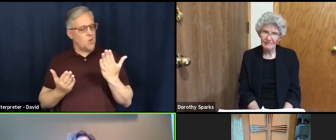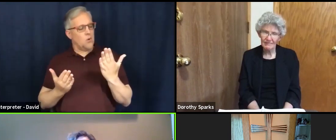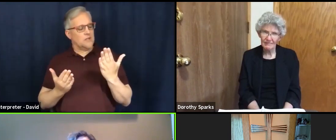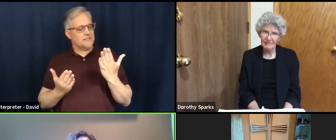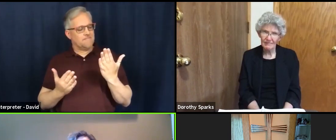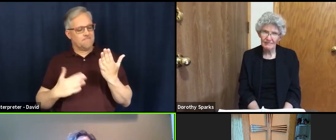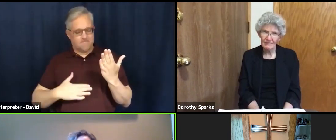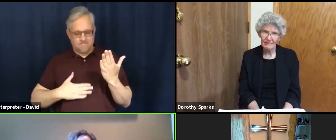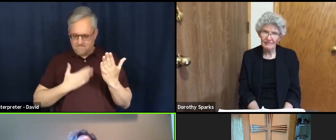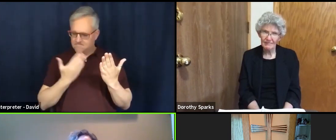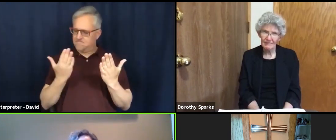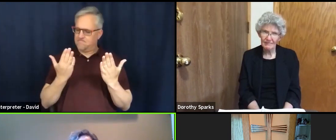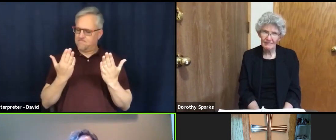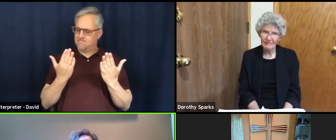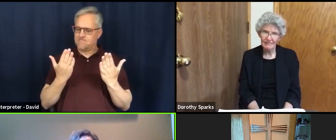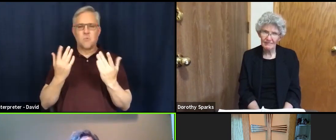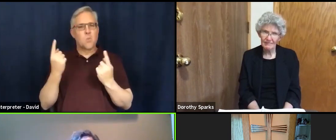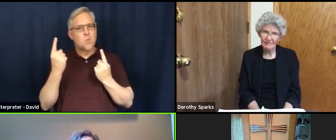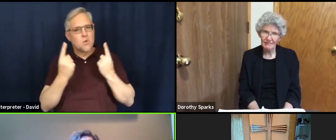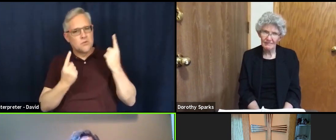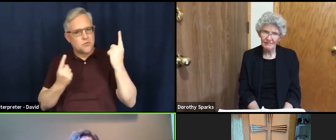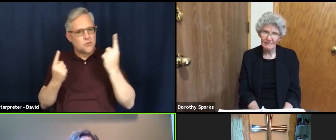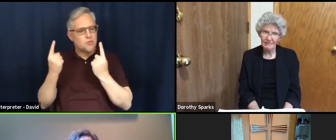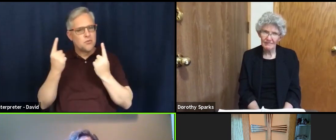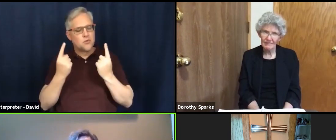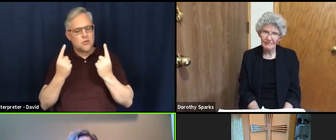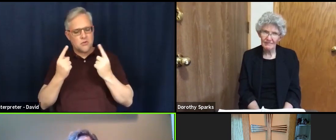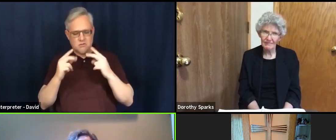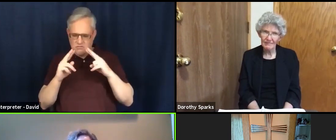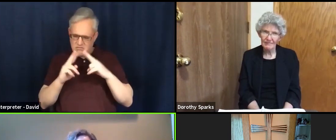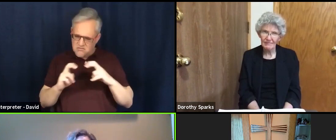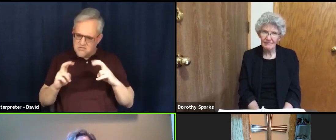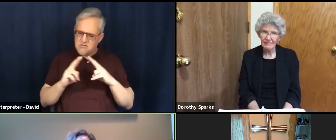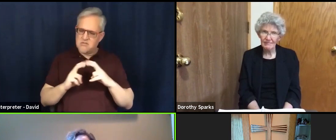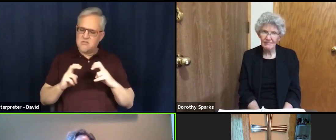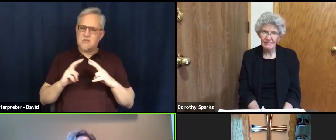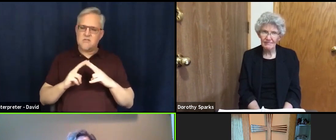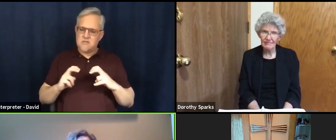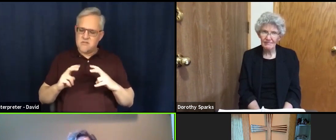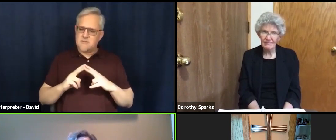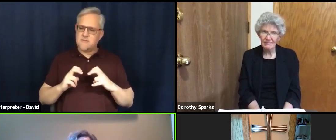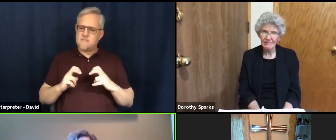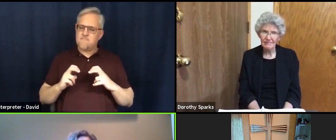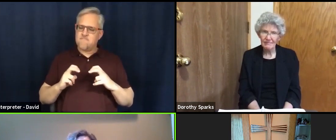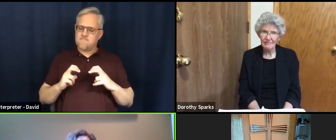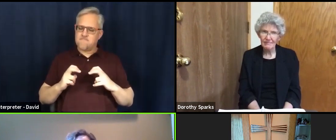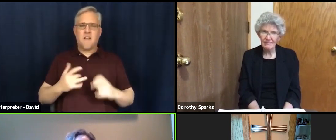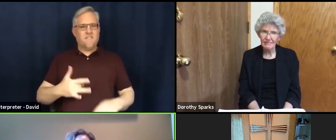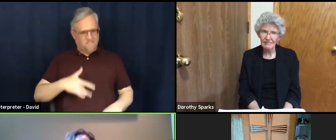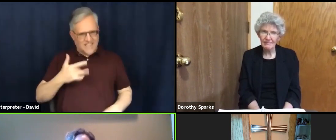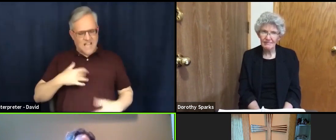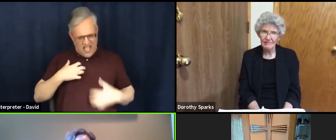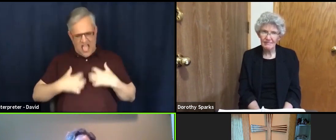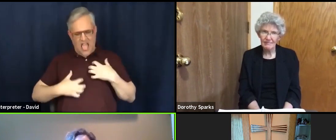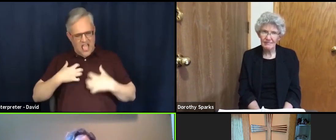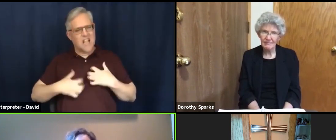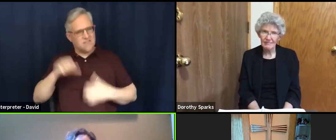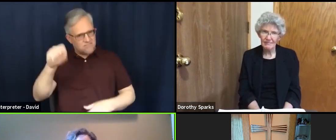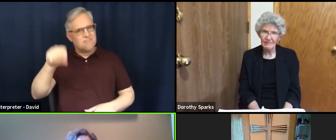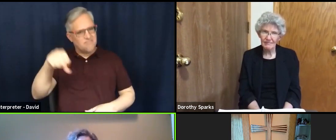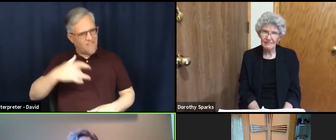to learn more history of our country, of